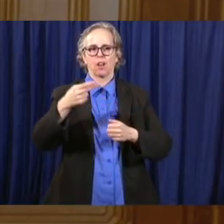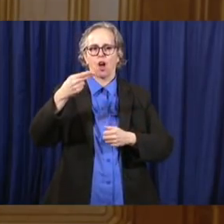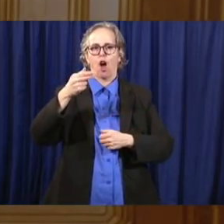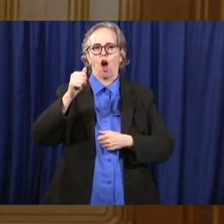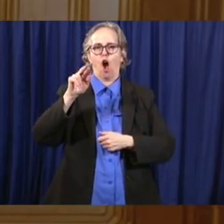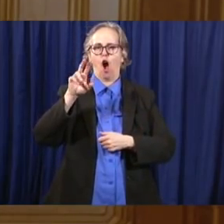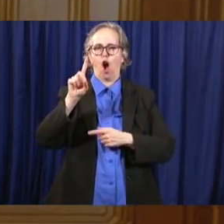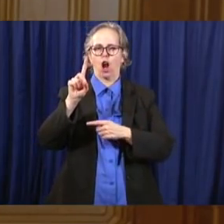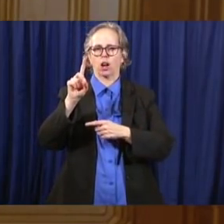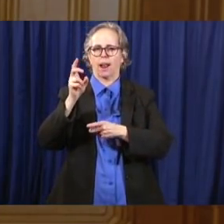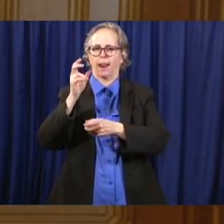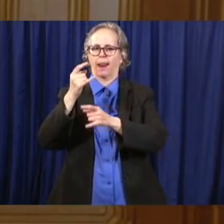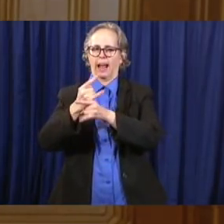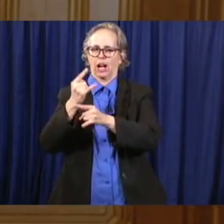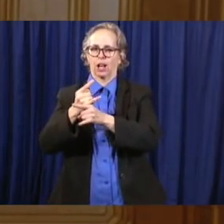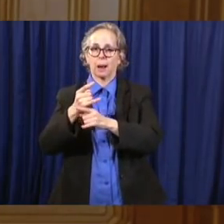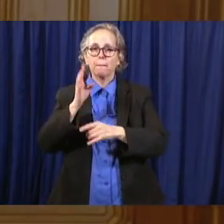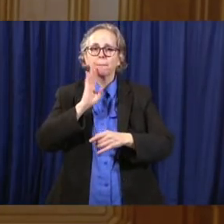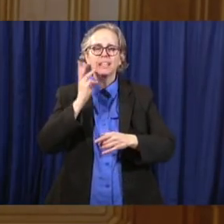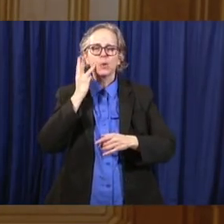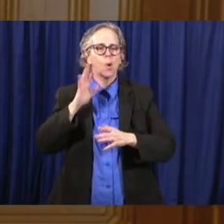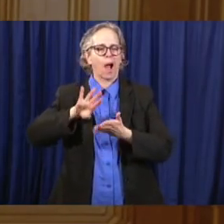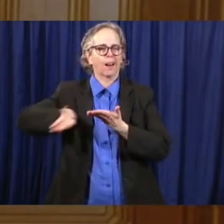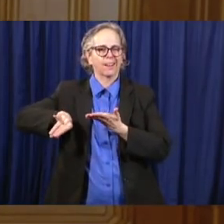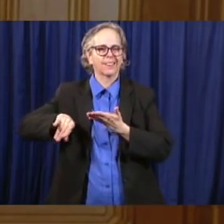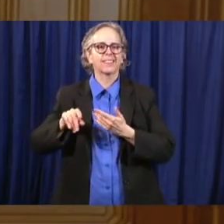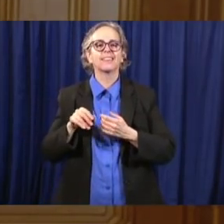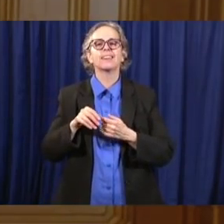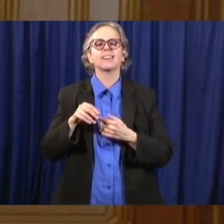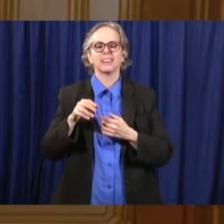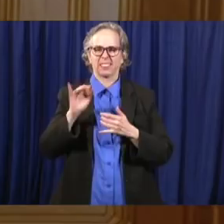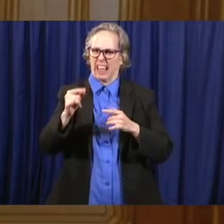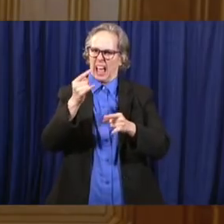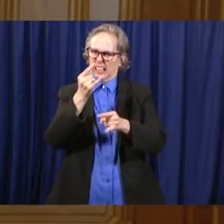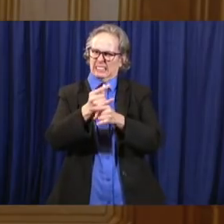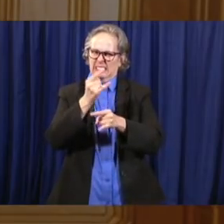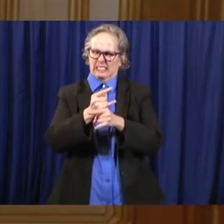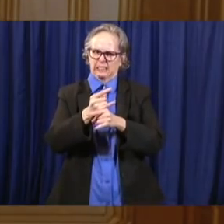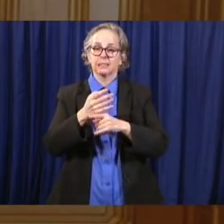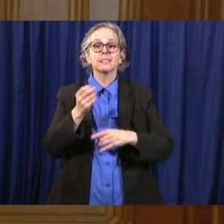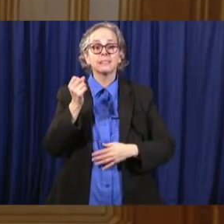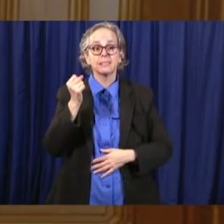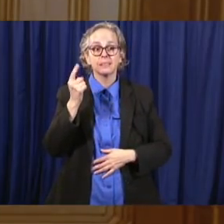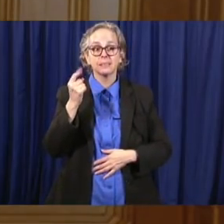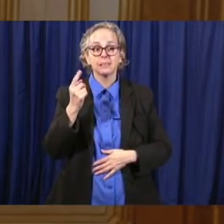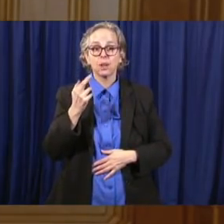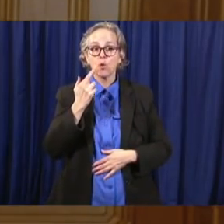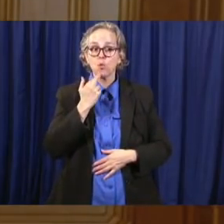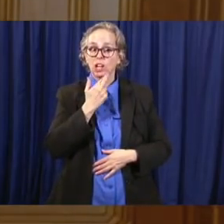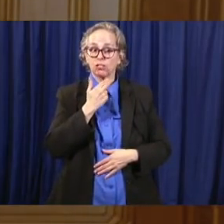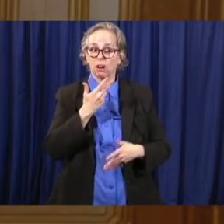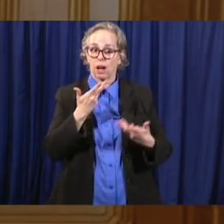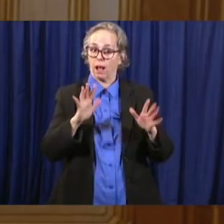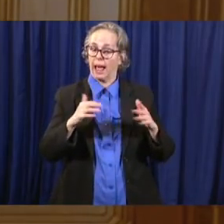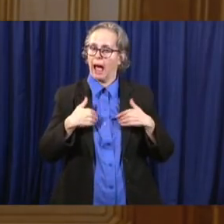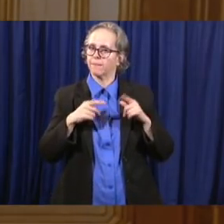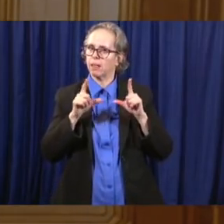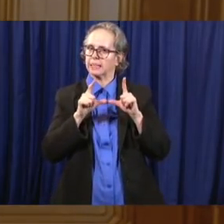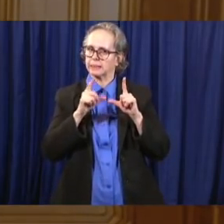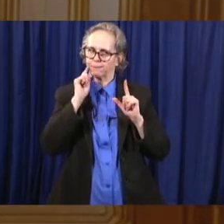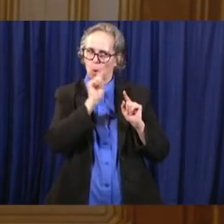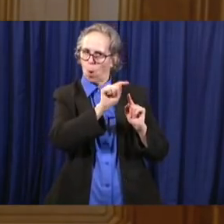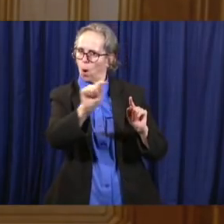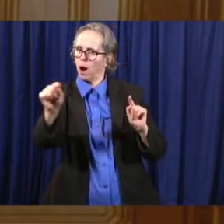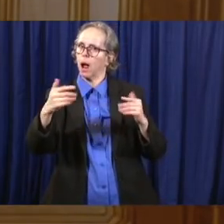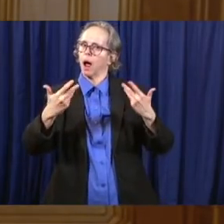specific request we receive from restaurants who already have a liquor license. This is not some new license. This is a license they already have. They